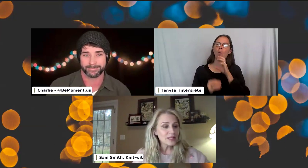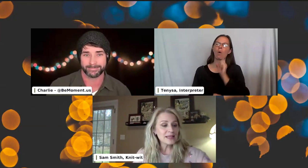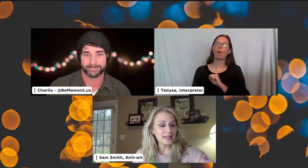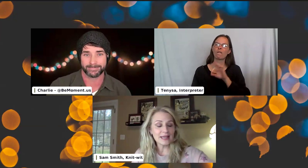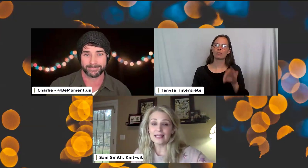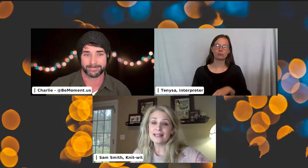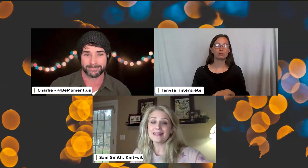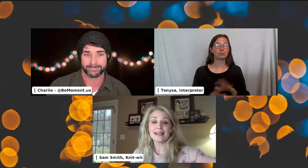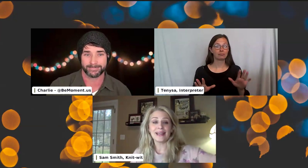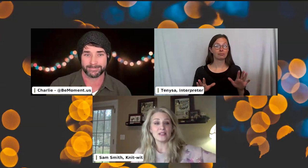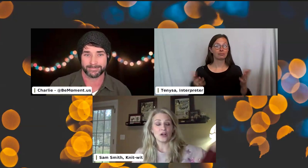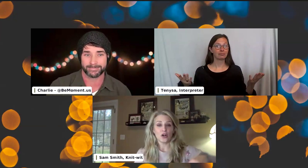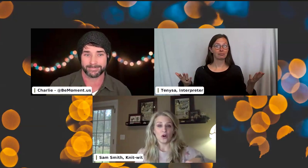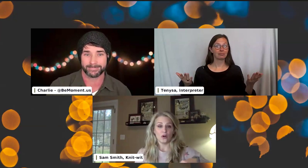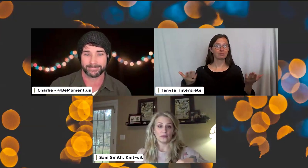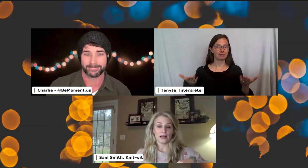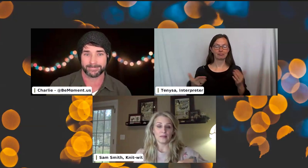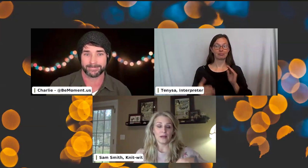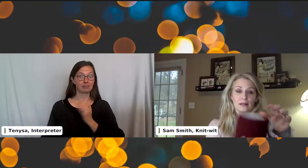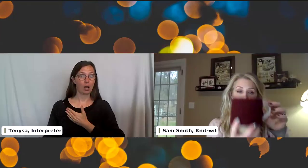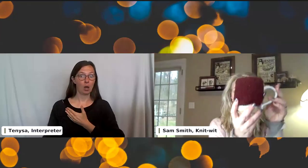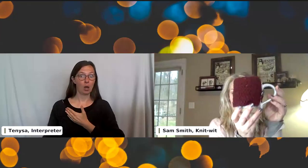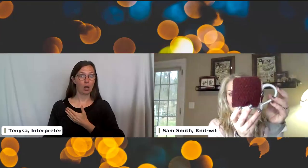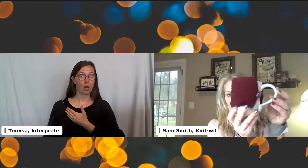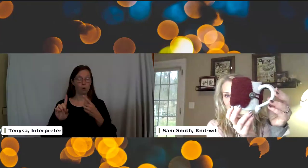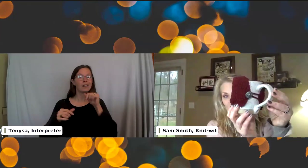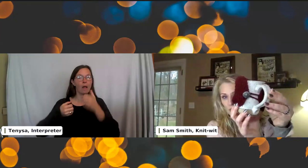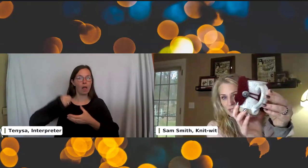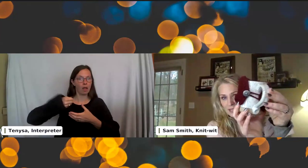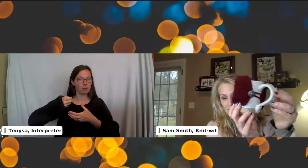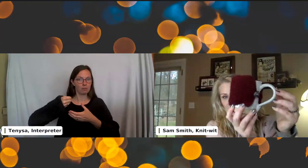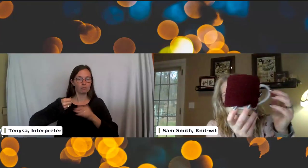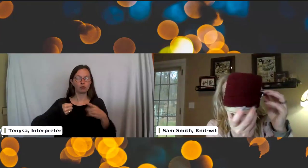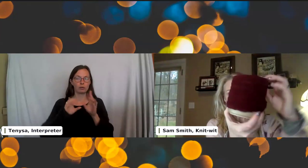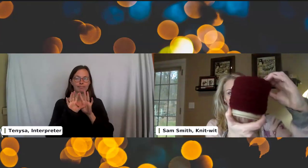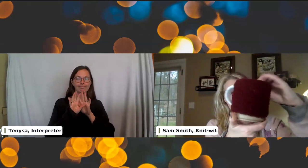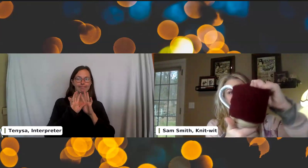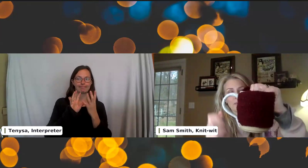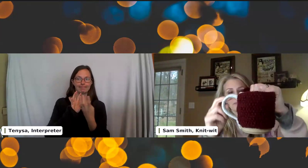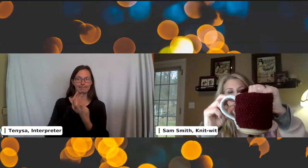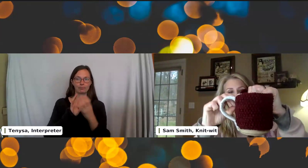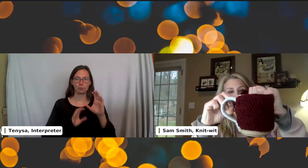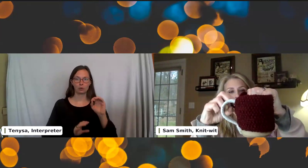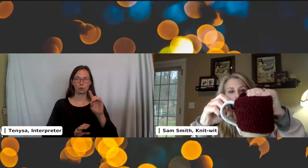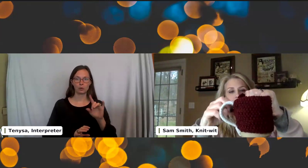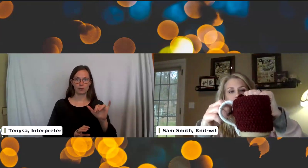Everyone, this is our goal, not the mug, just the cozy. So